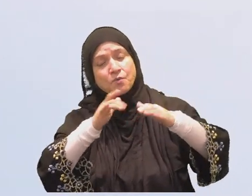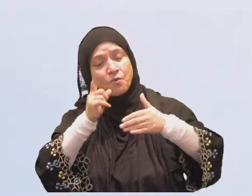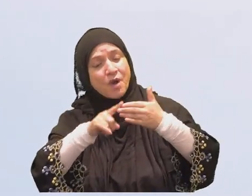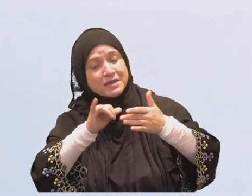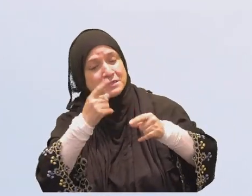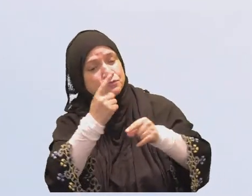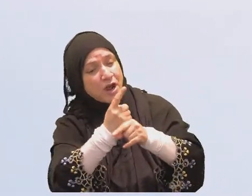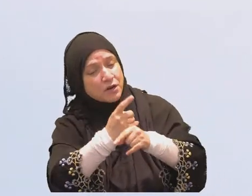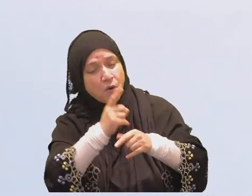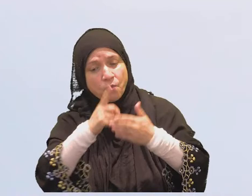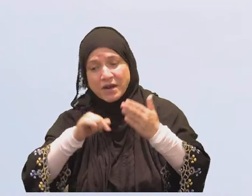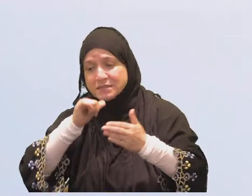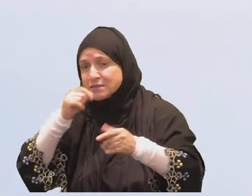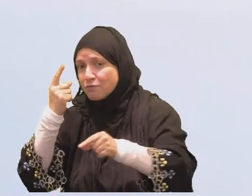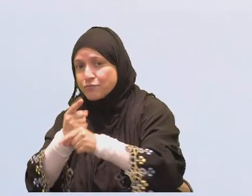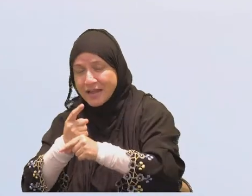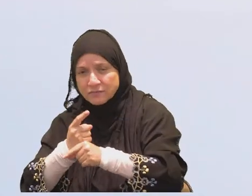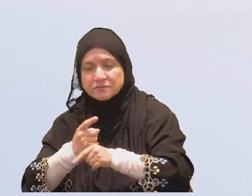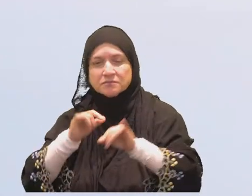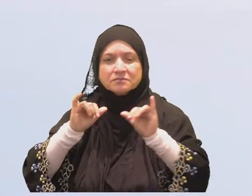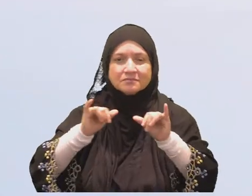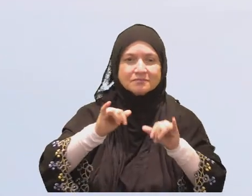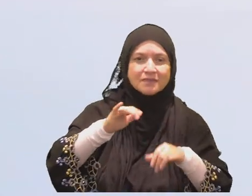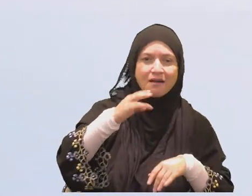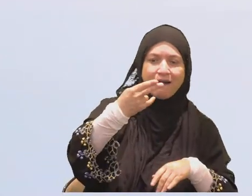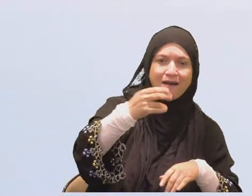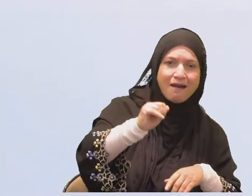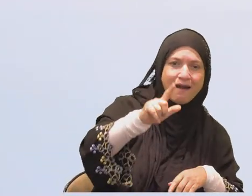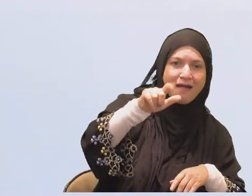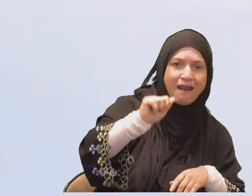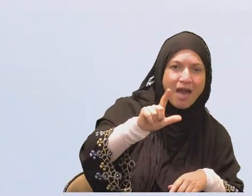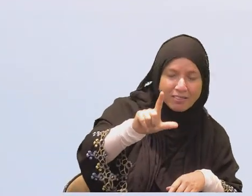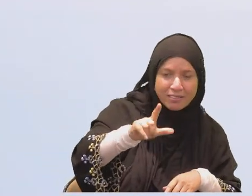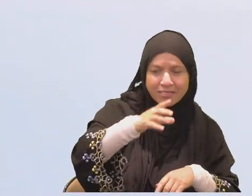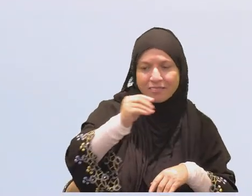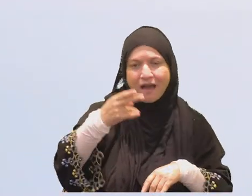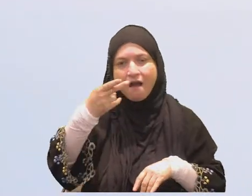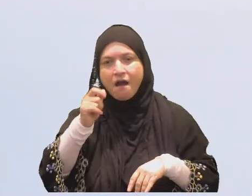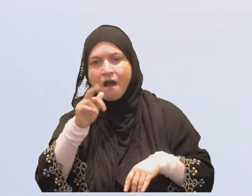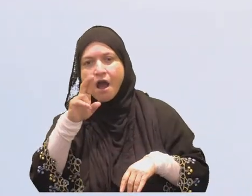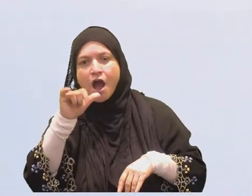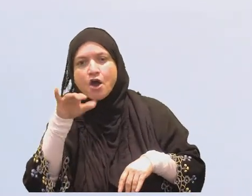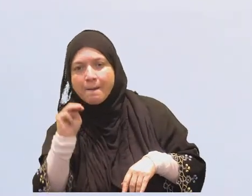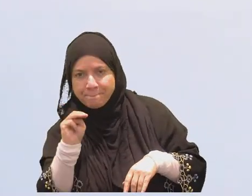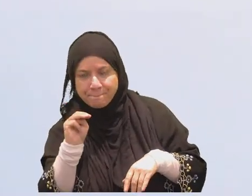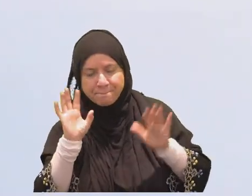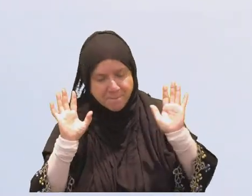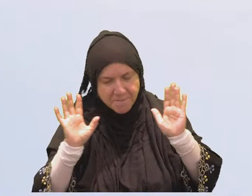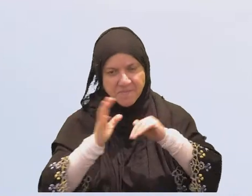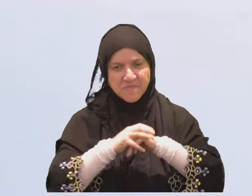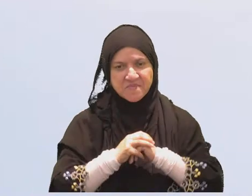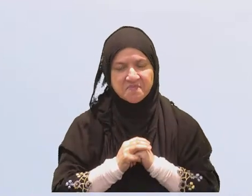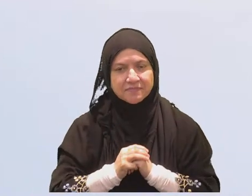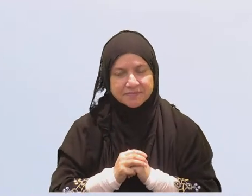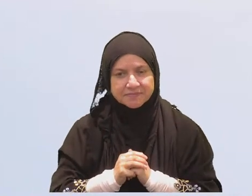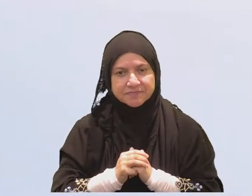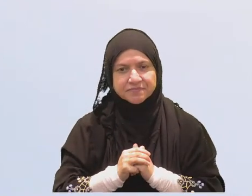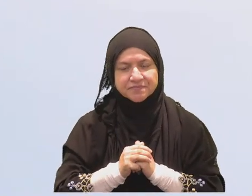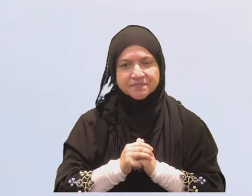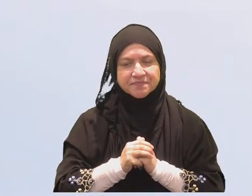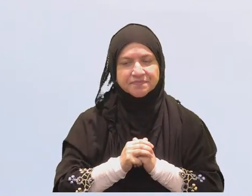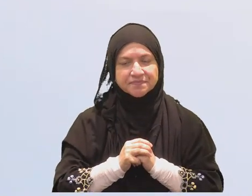liberation. That's the key to liberation. And the deeper our submission to Allah, the more thorough